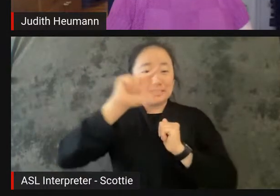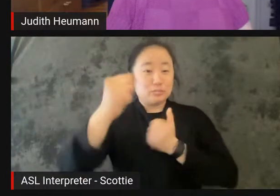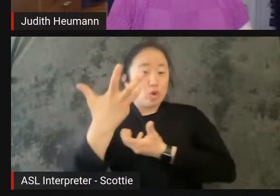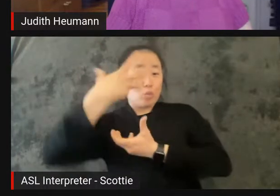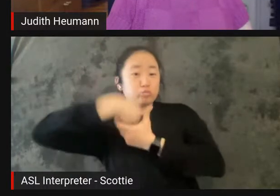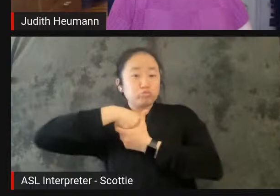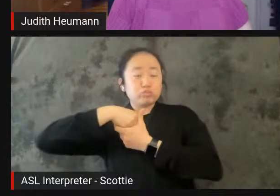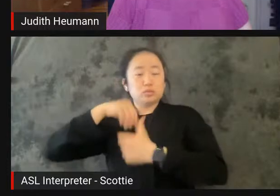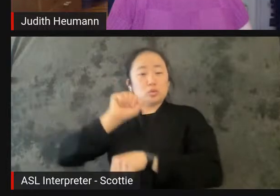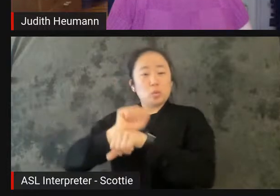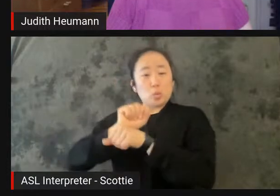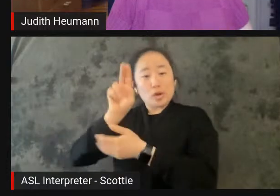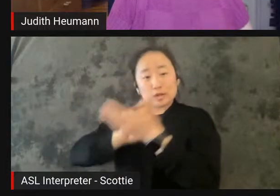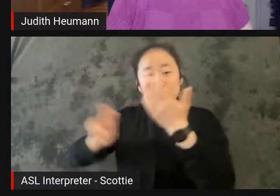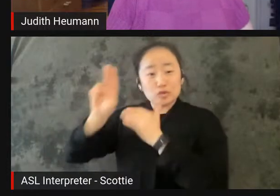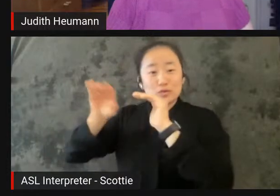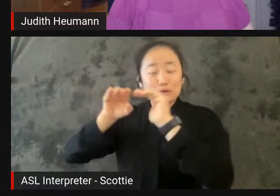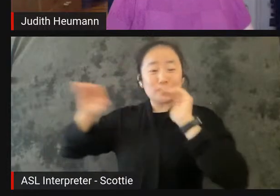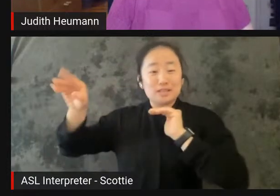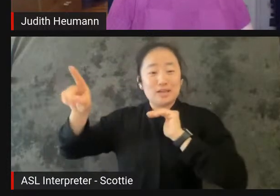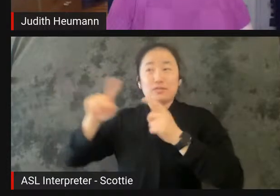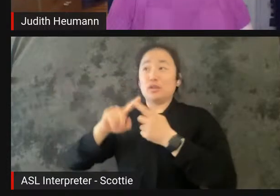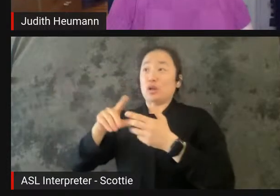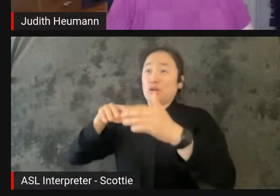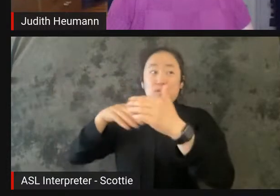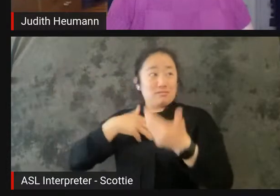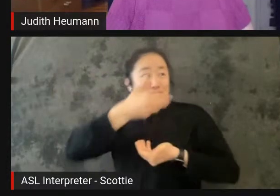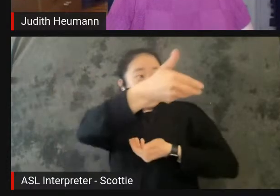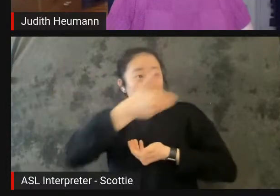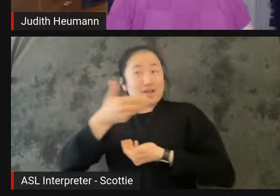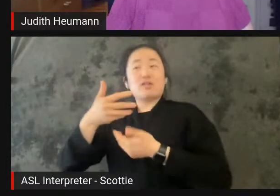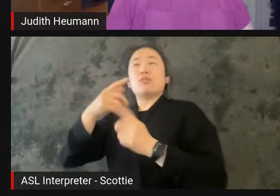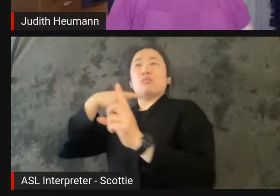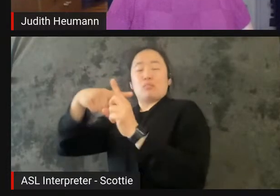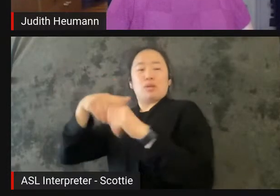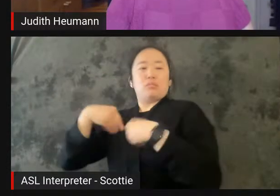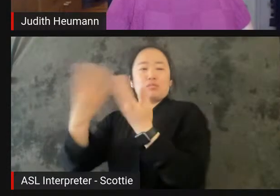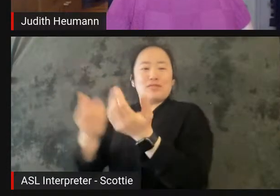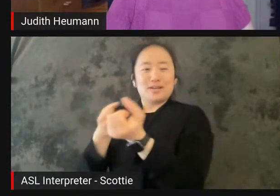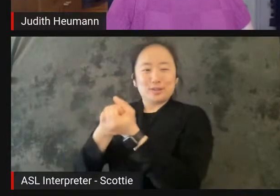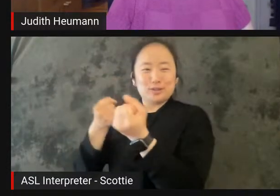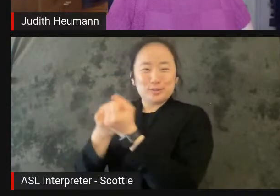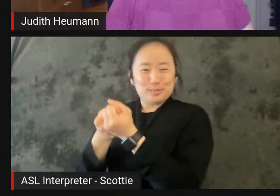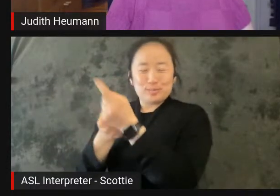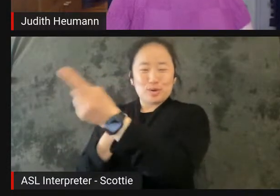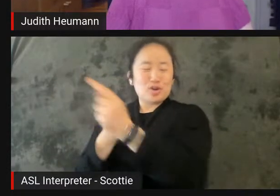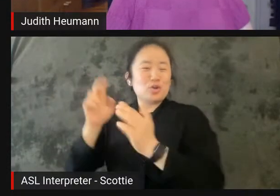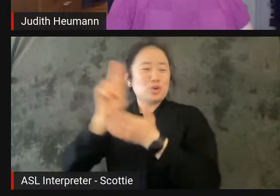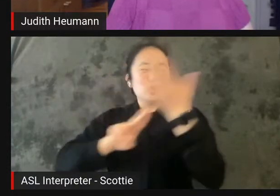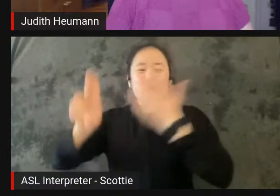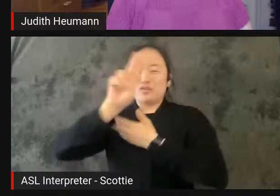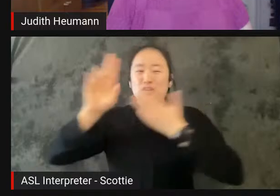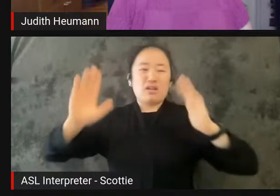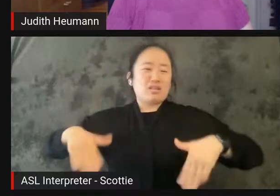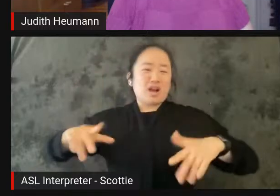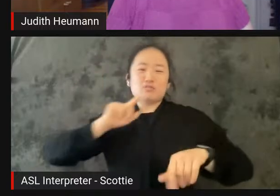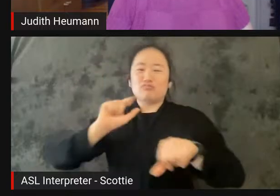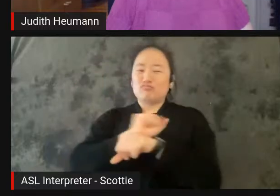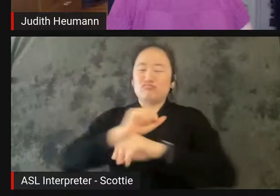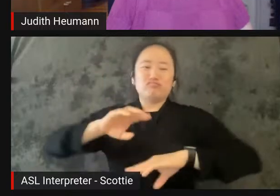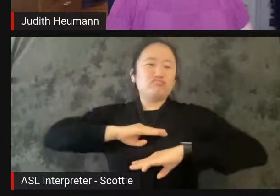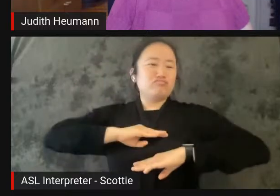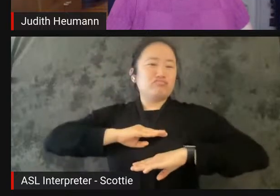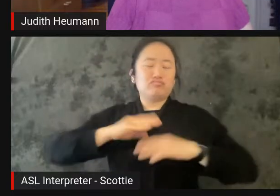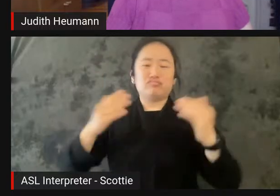are receiving appropriate supports they need. So I would say that Section 504, which was the precursor